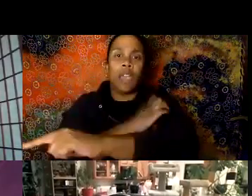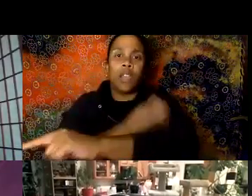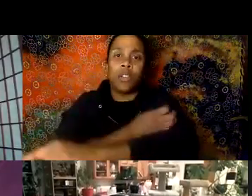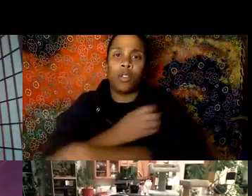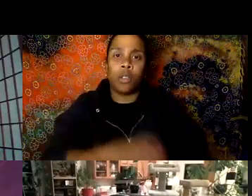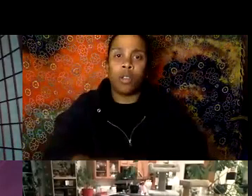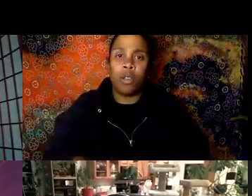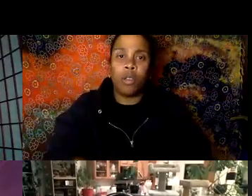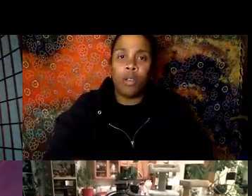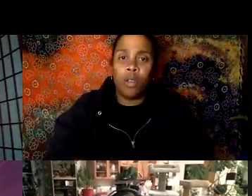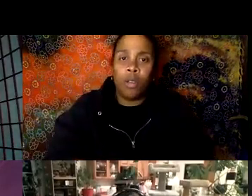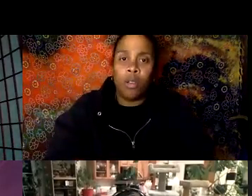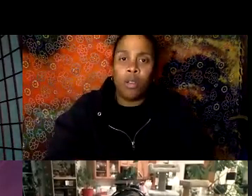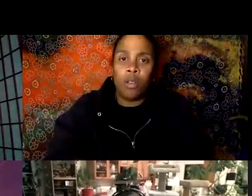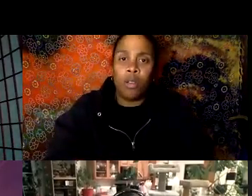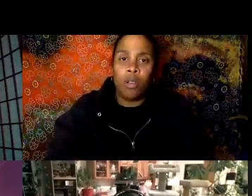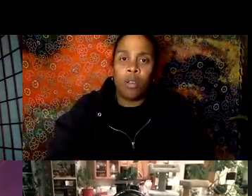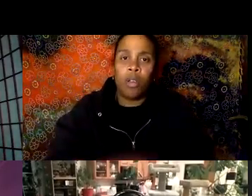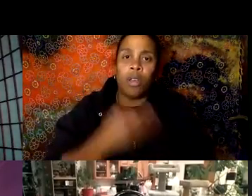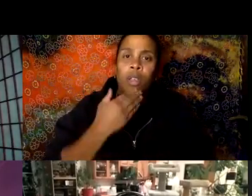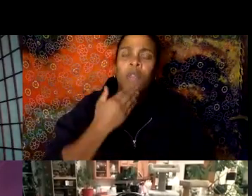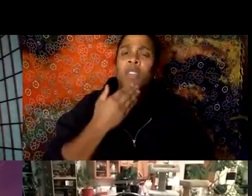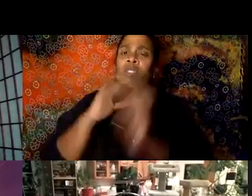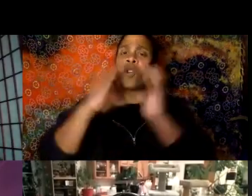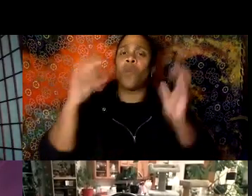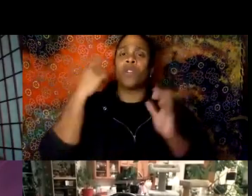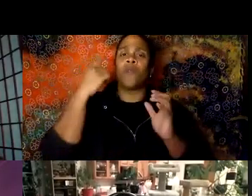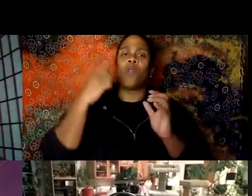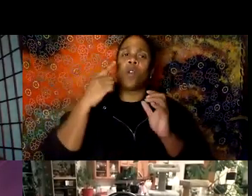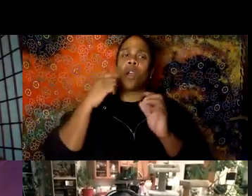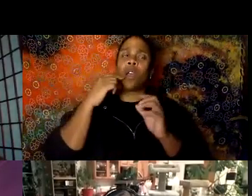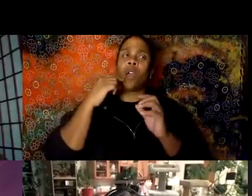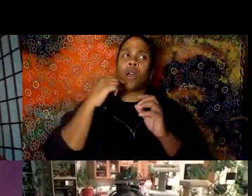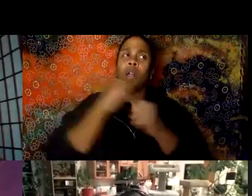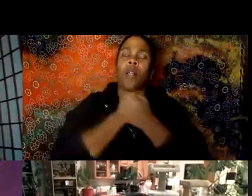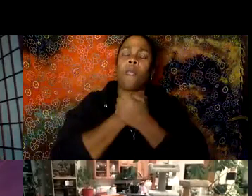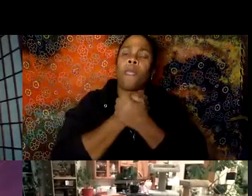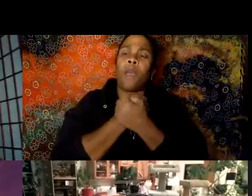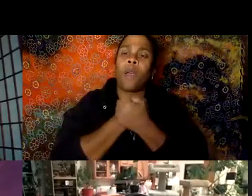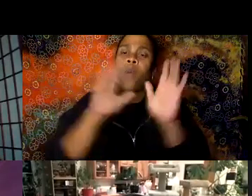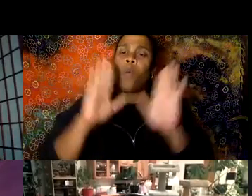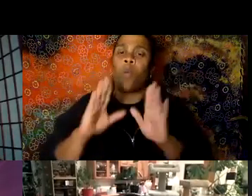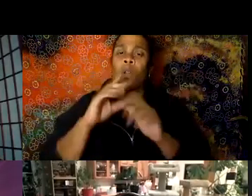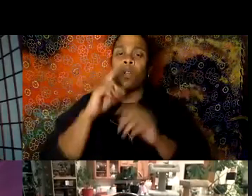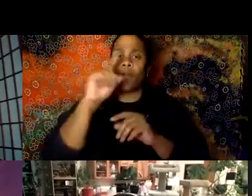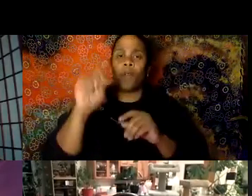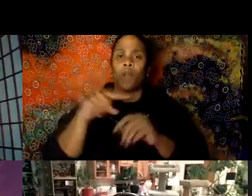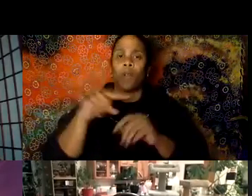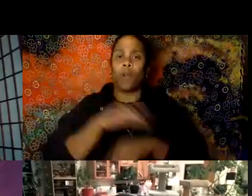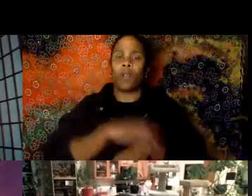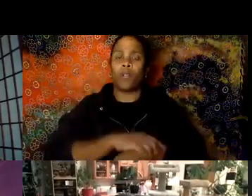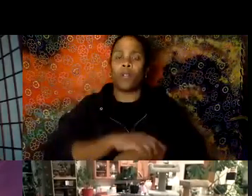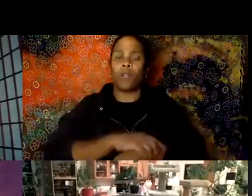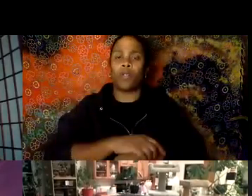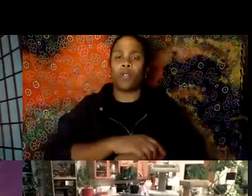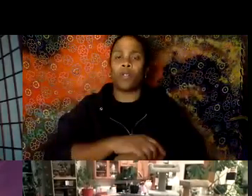great. So thanks so much for a lovely question. I love that your black cat went wandering by as you were hearing answers, and so